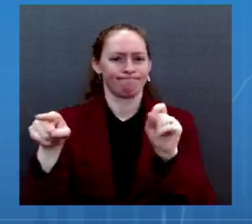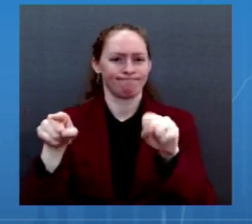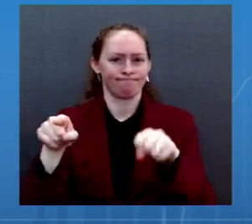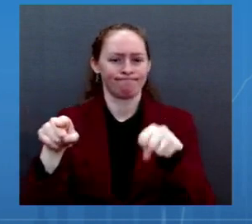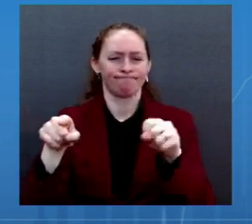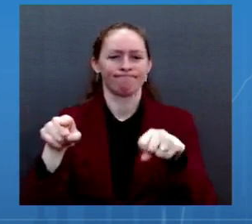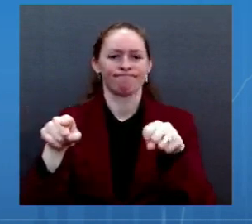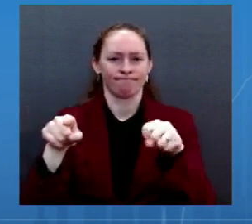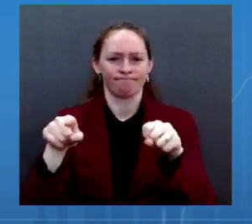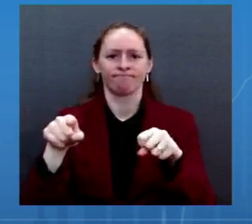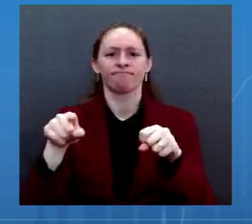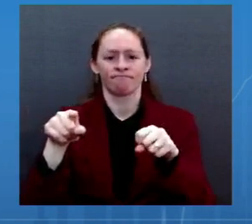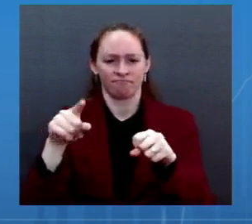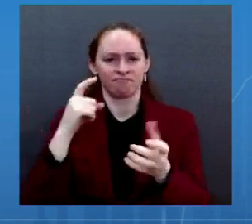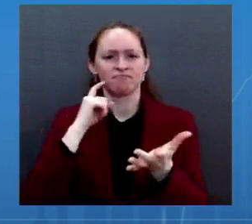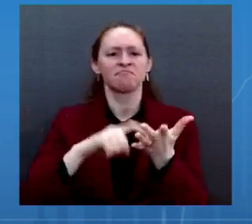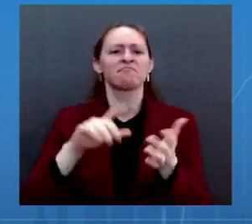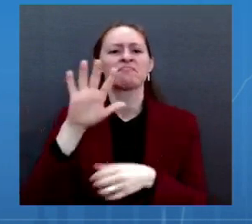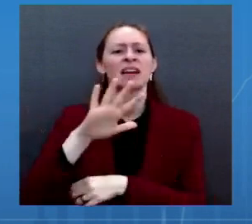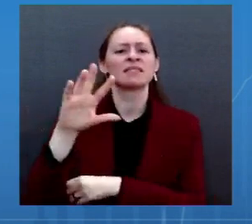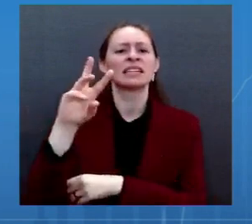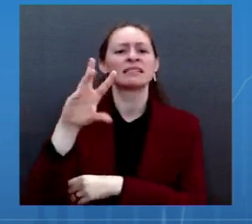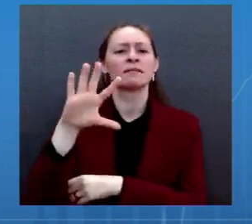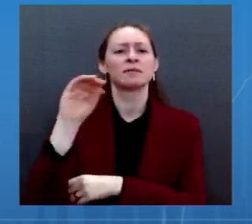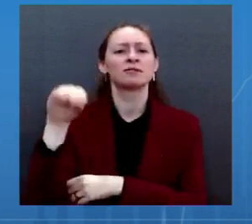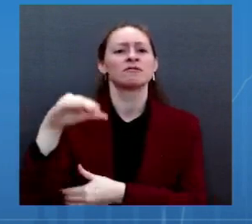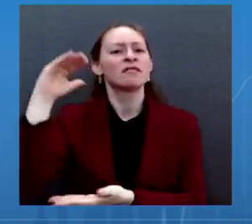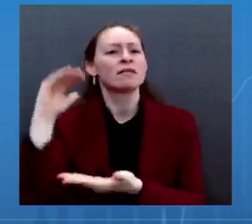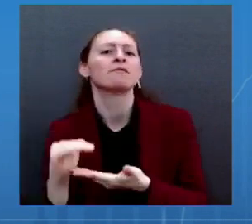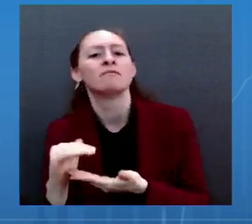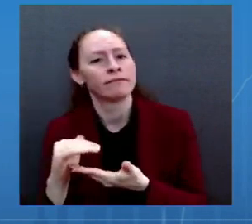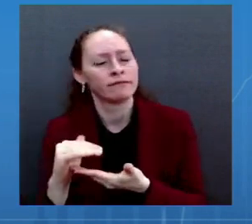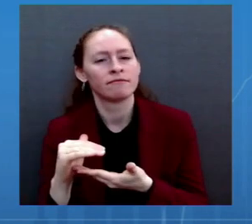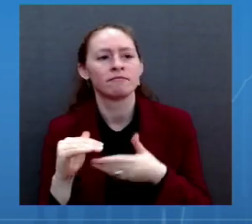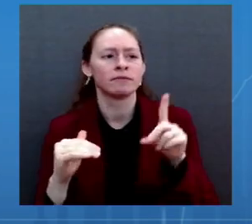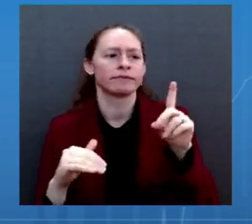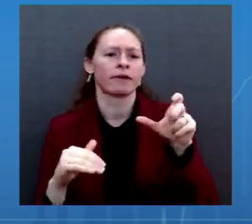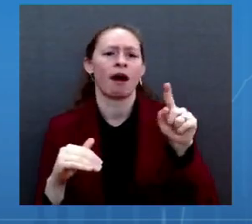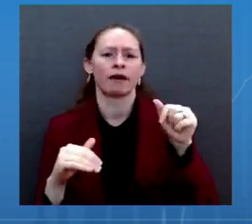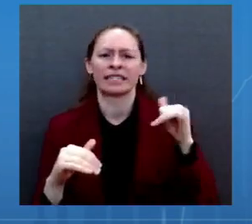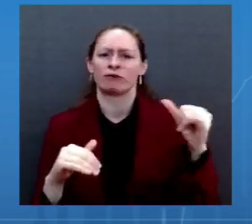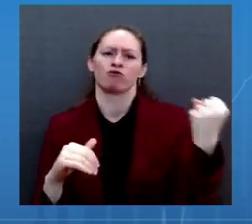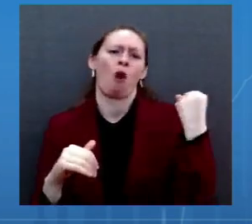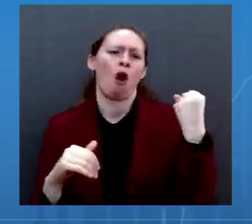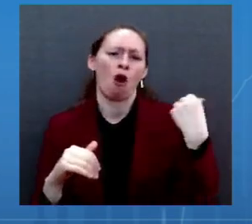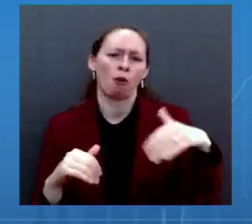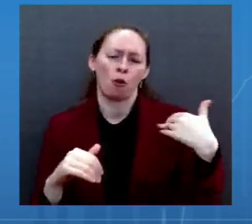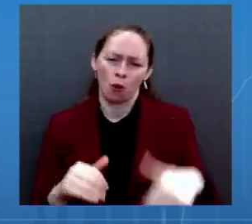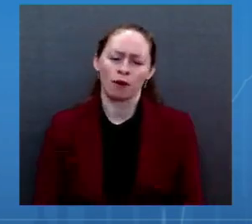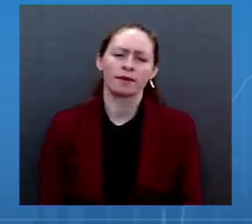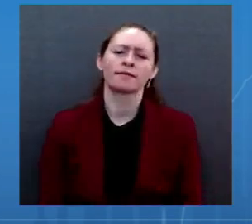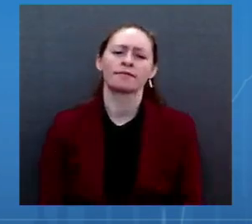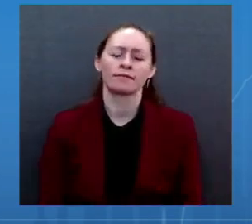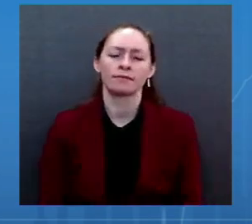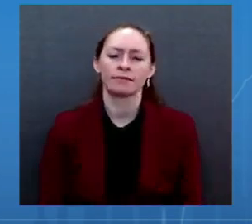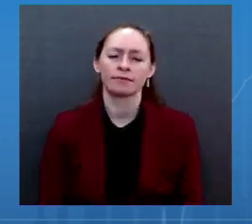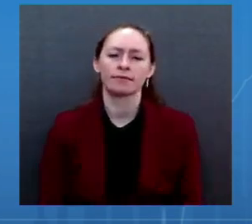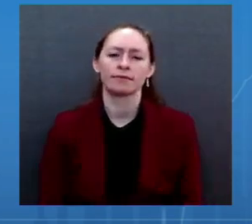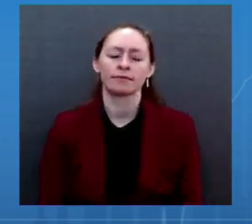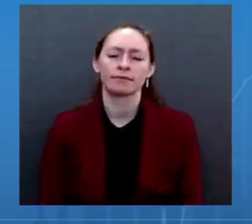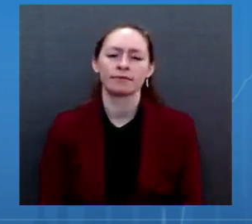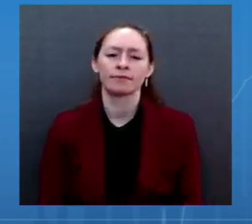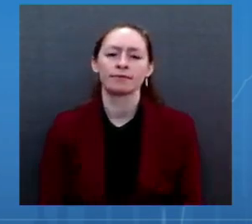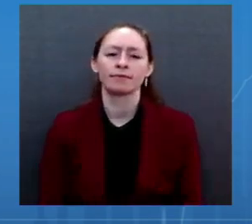are interesting, but remember there is always a caveat associated with animal studies. And in a number